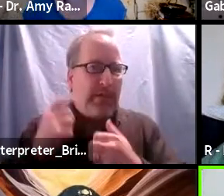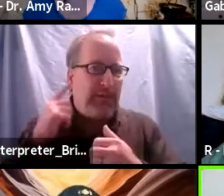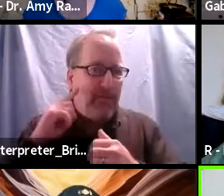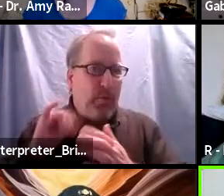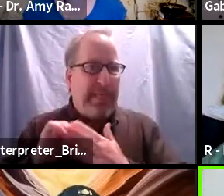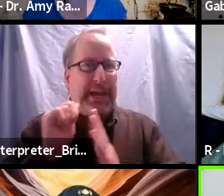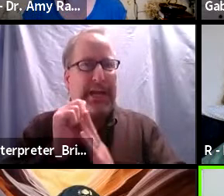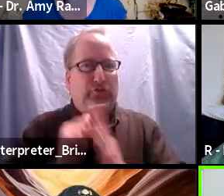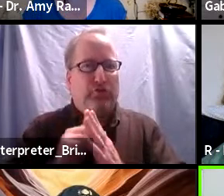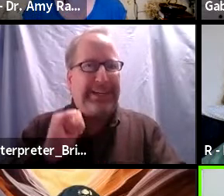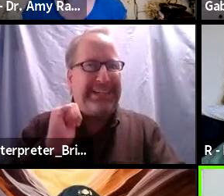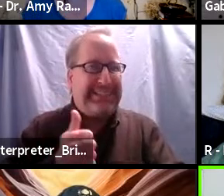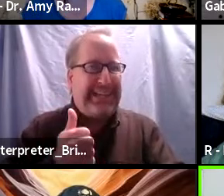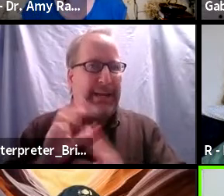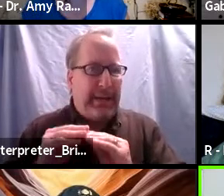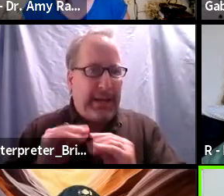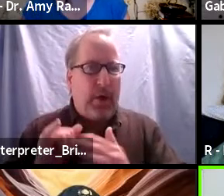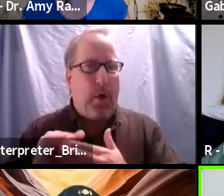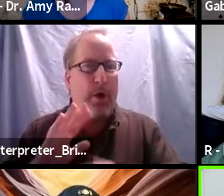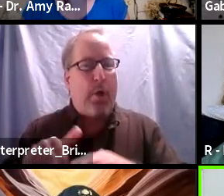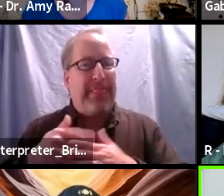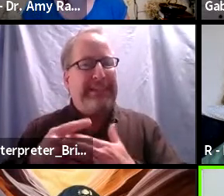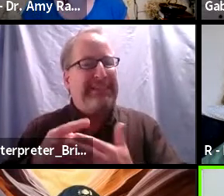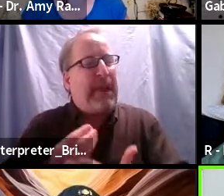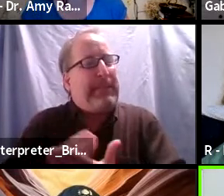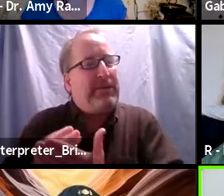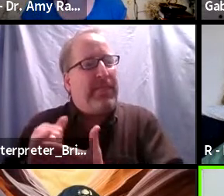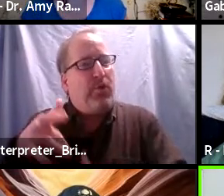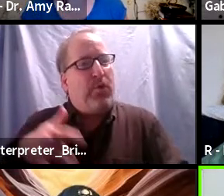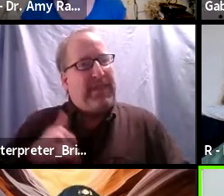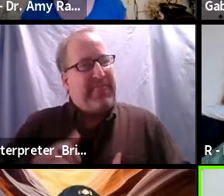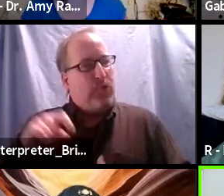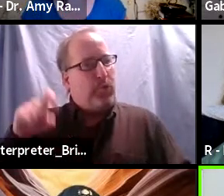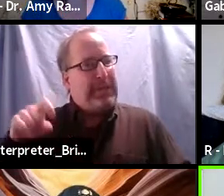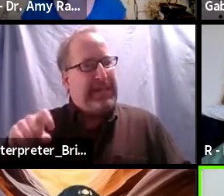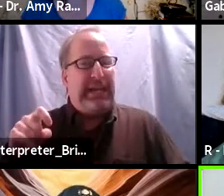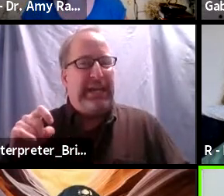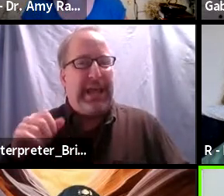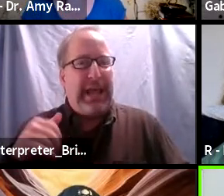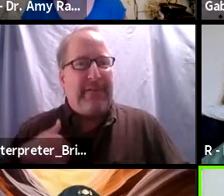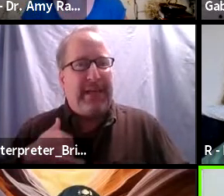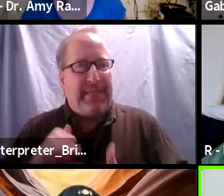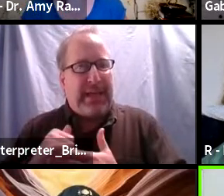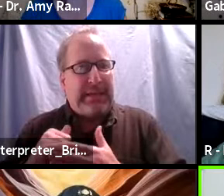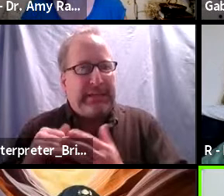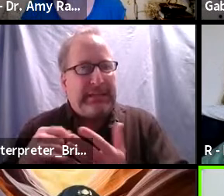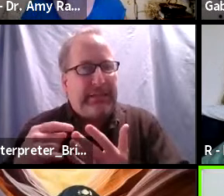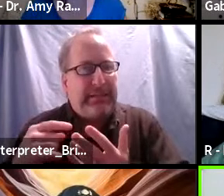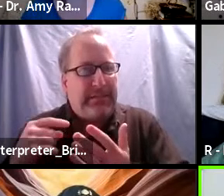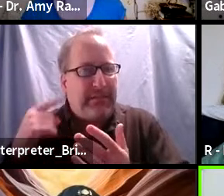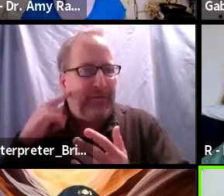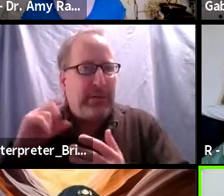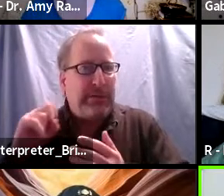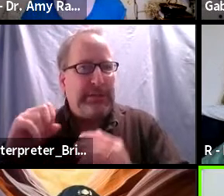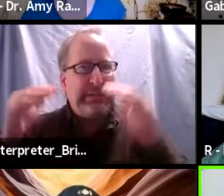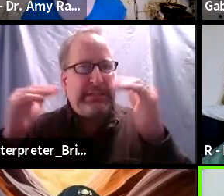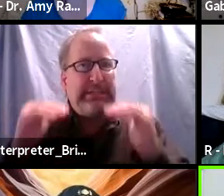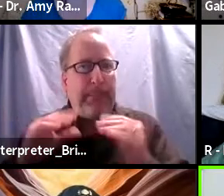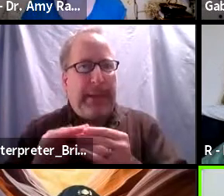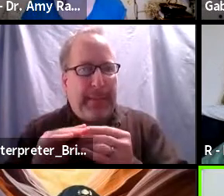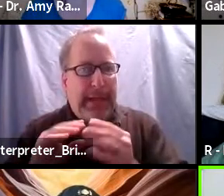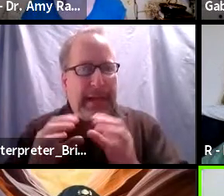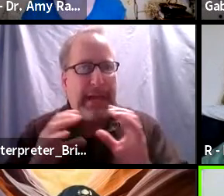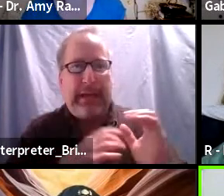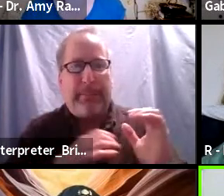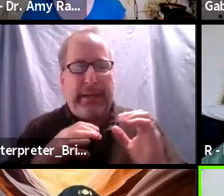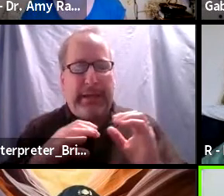meeting on materials that you all felt you needed in order to have subcommittee discussion. So that's a lot of the presentation materials you'll see